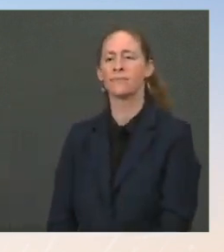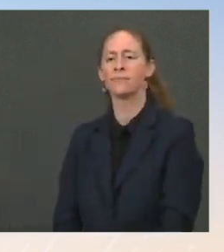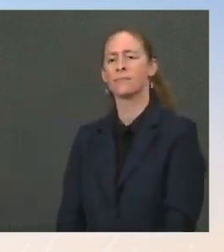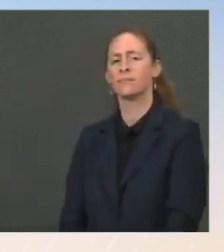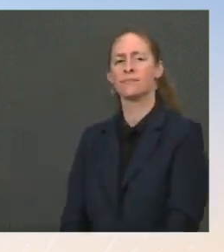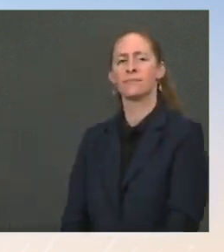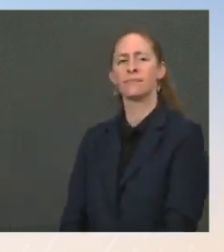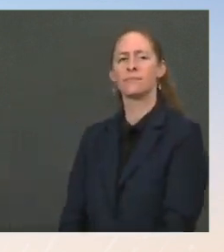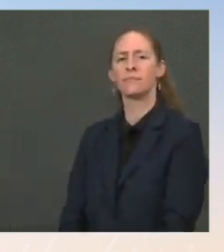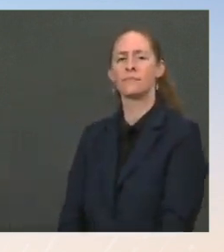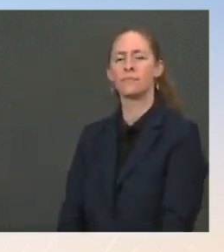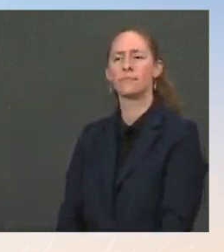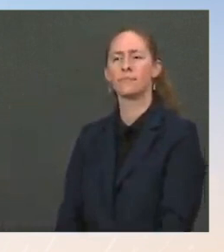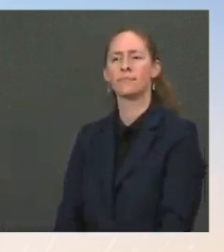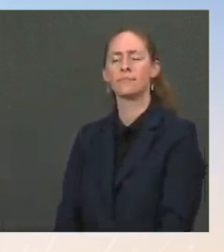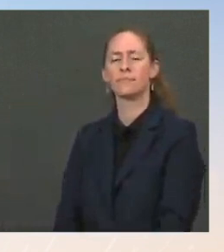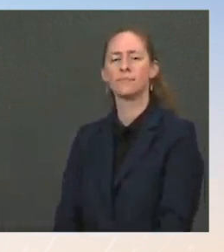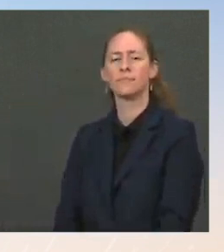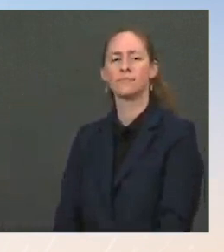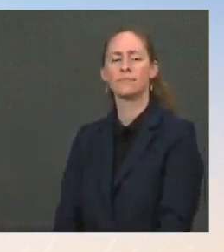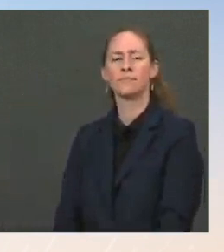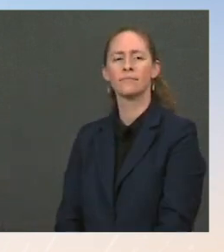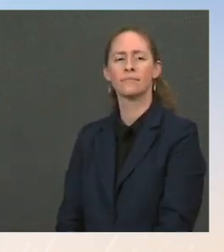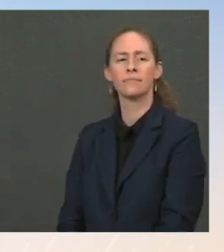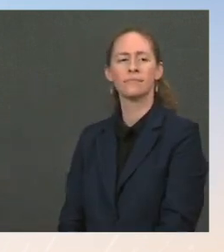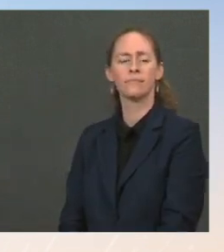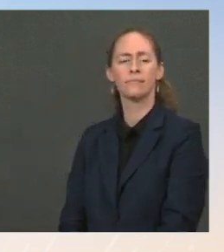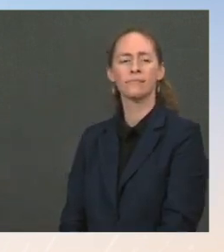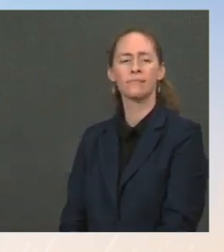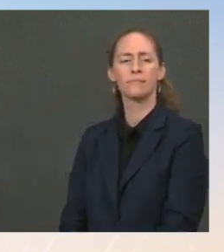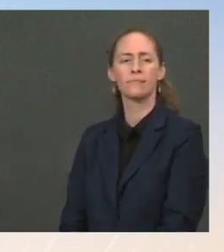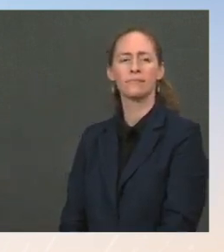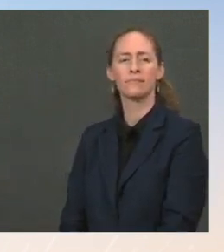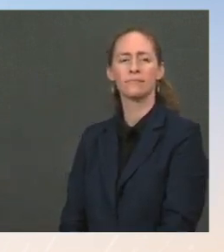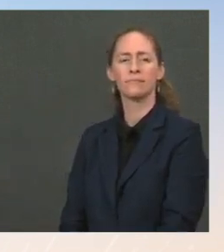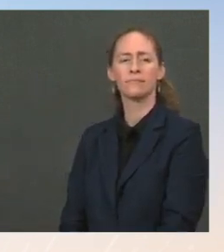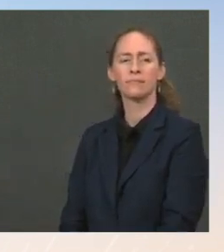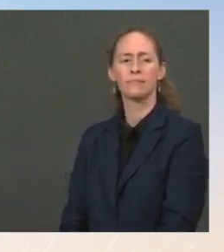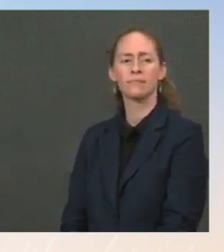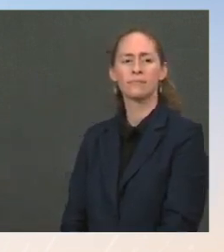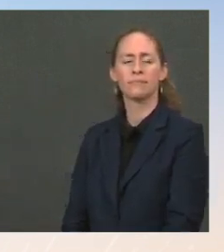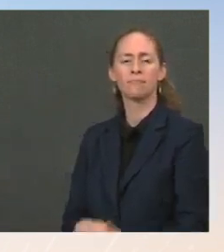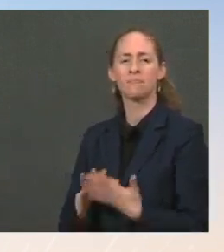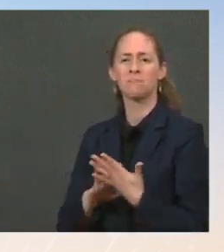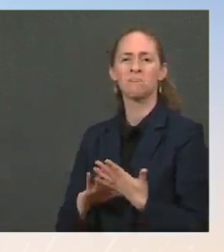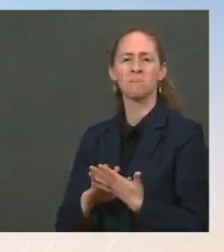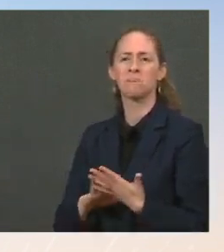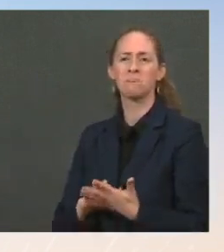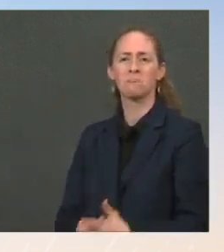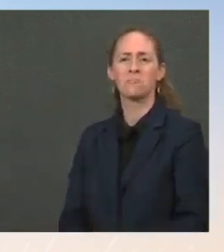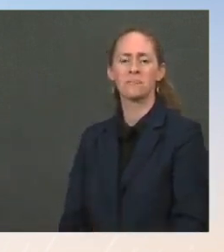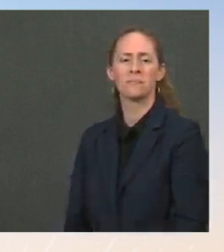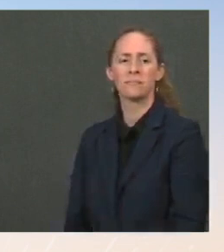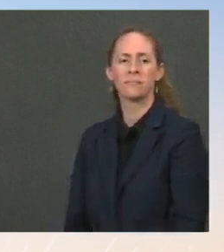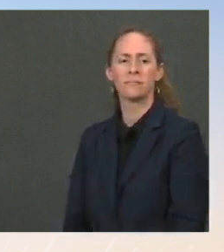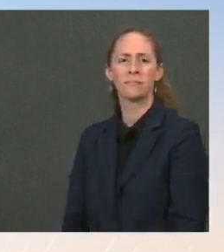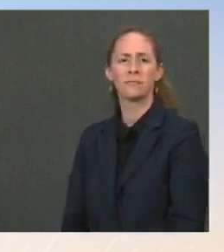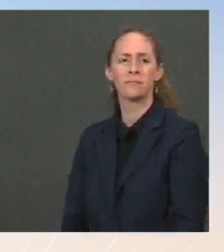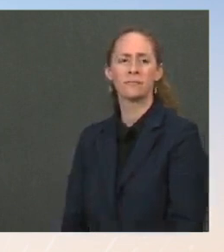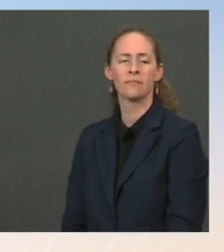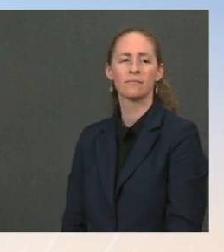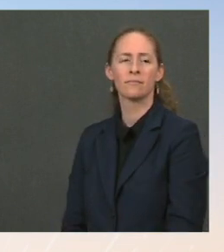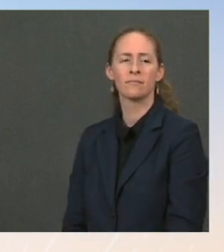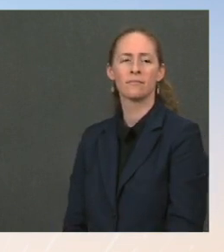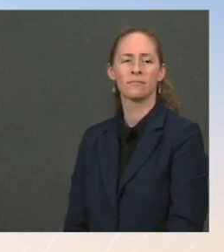Go ahead. Yeah, thanks very much. On the, you sound pretty lukewarm about the McConnell idea. If the Democratic caucus were to get behind